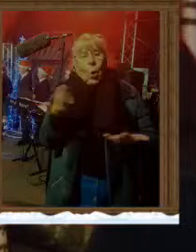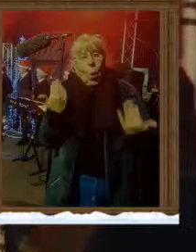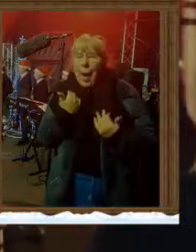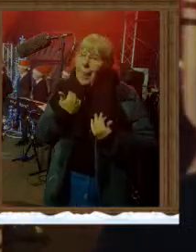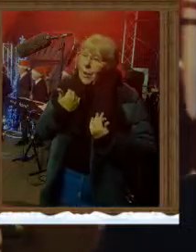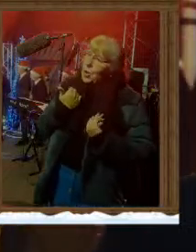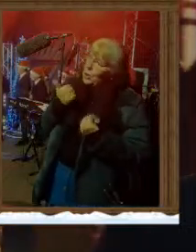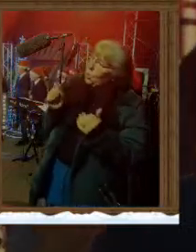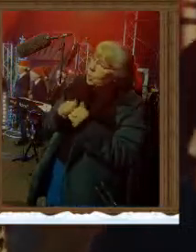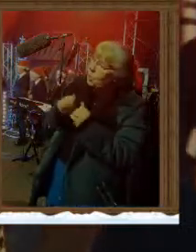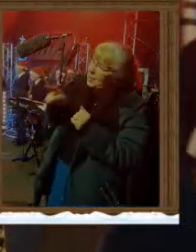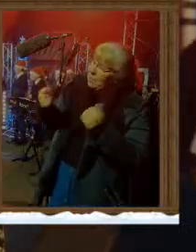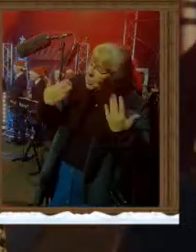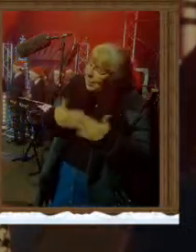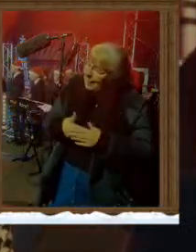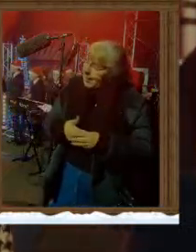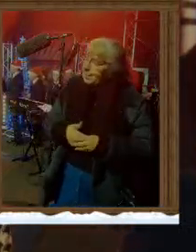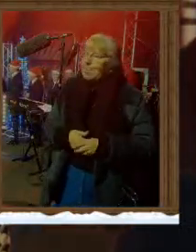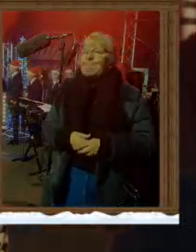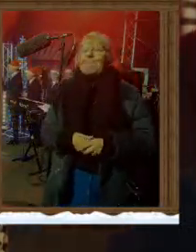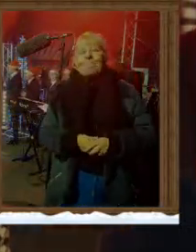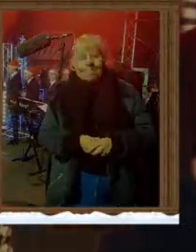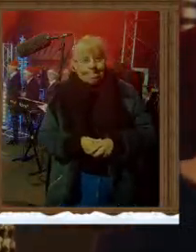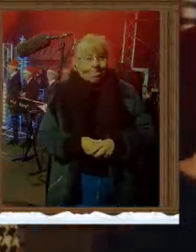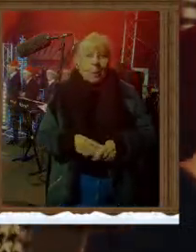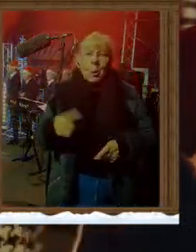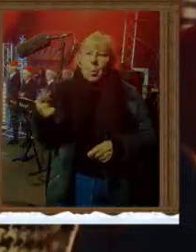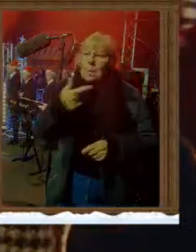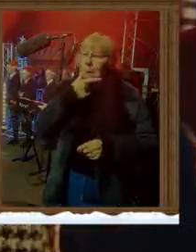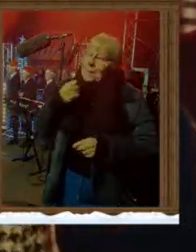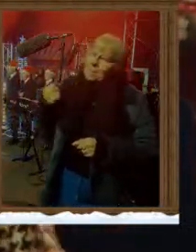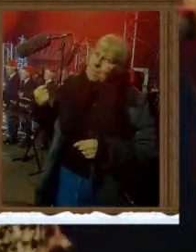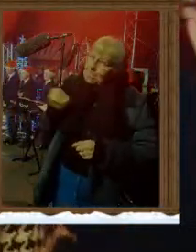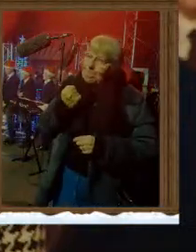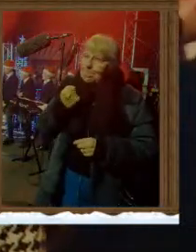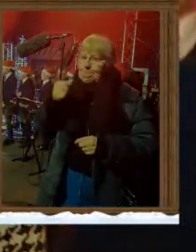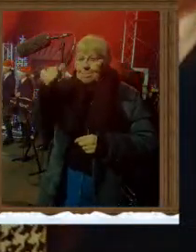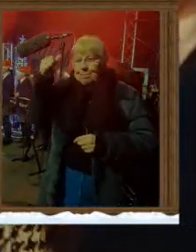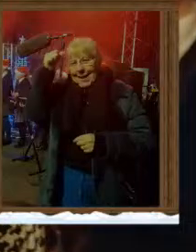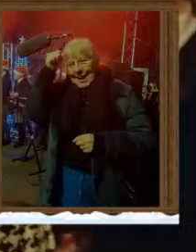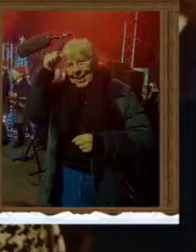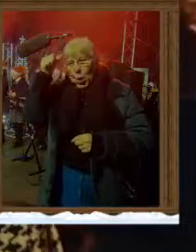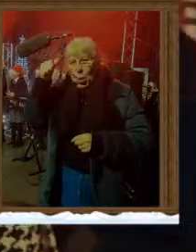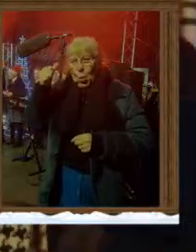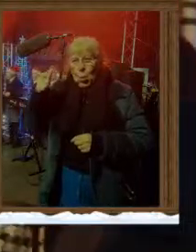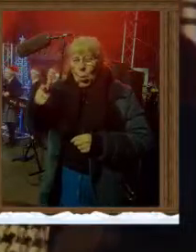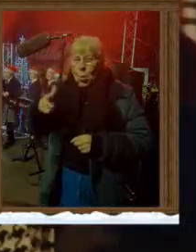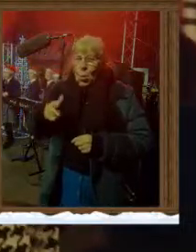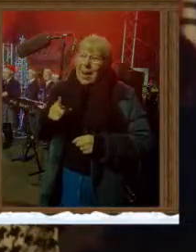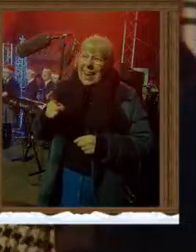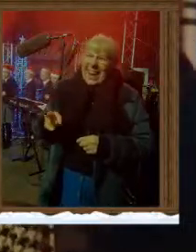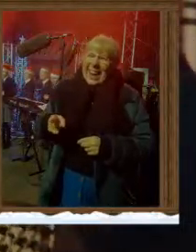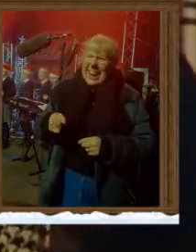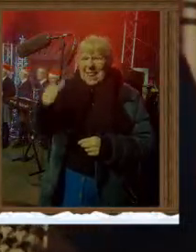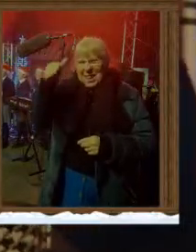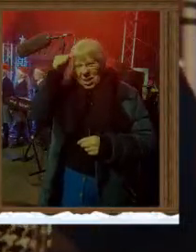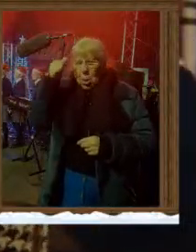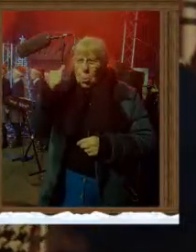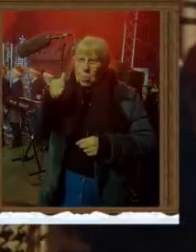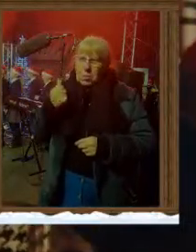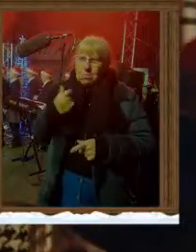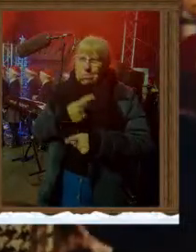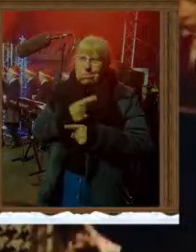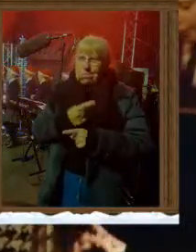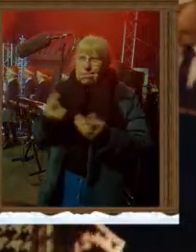cold tonight. There's one man, unfortunately, I know, boys and girls, who is a bit of an authority on this matter, on whether or not the